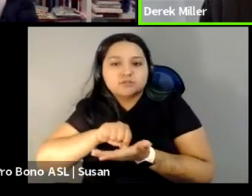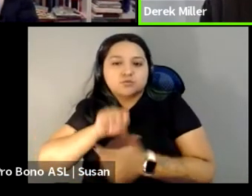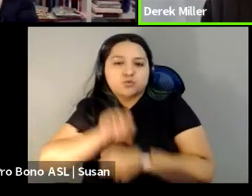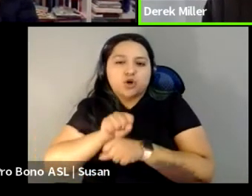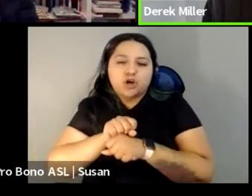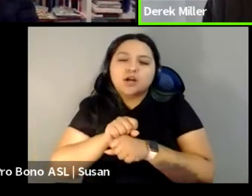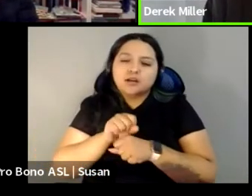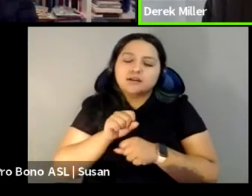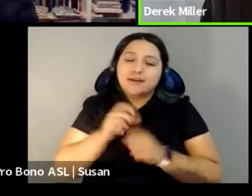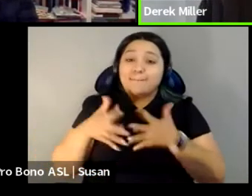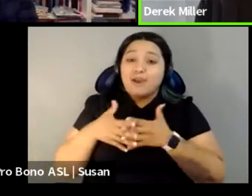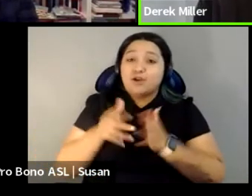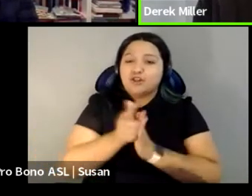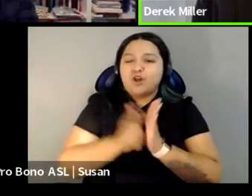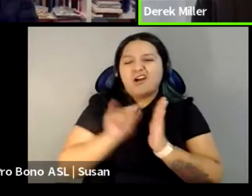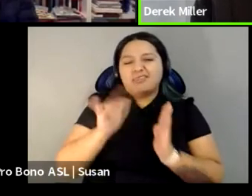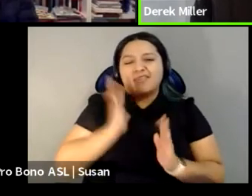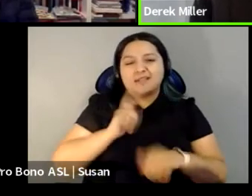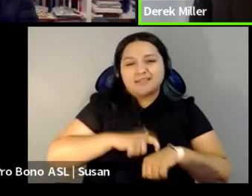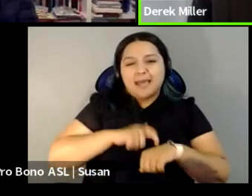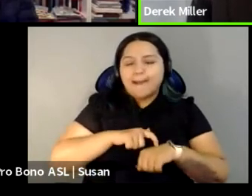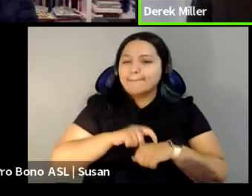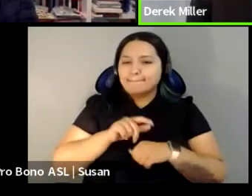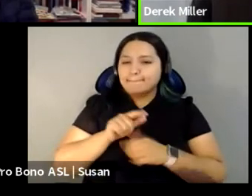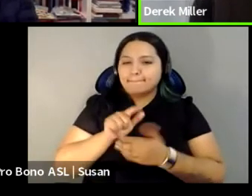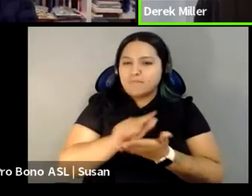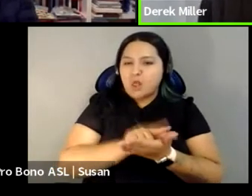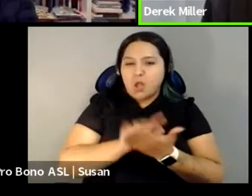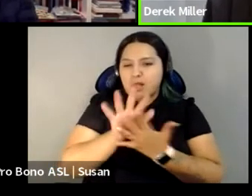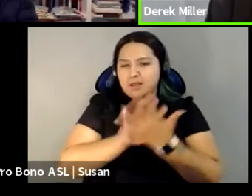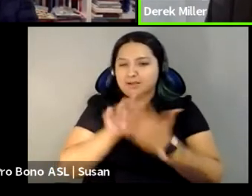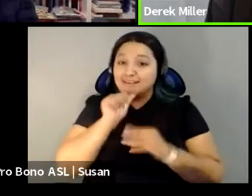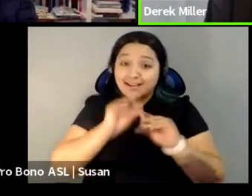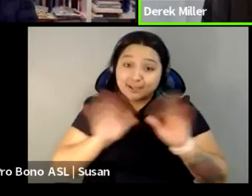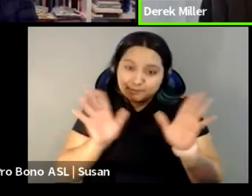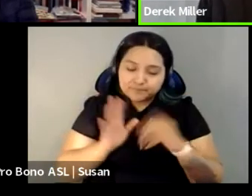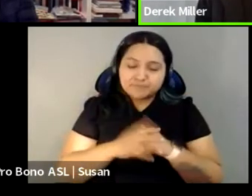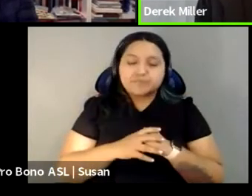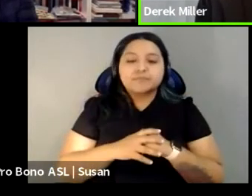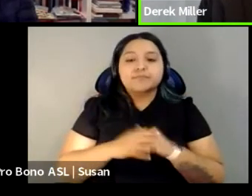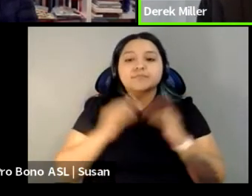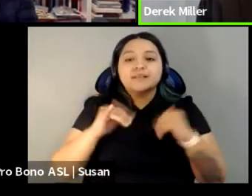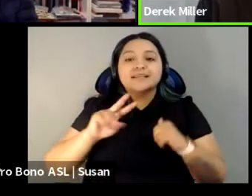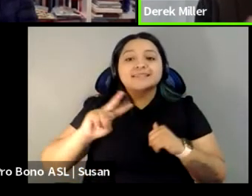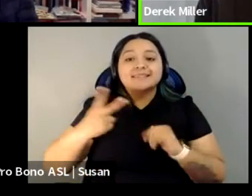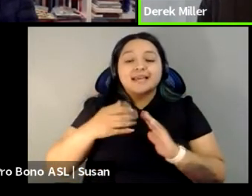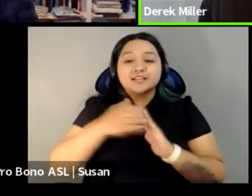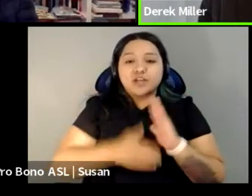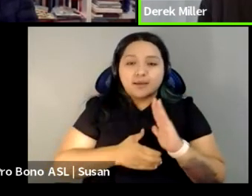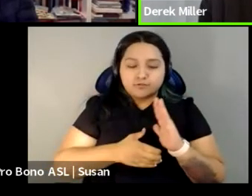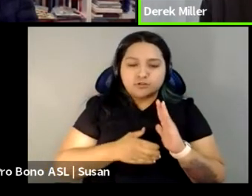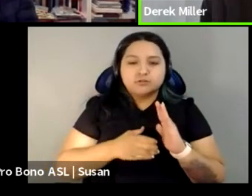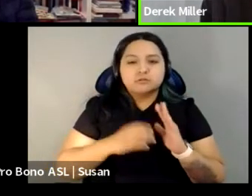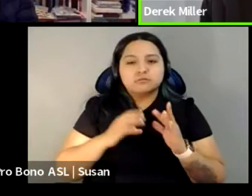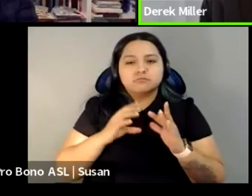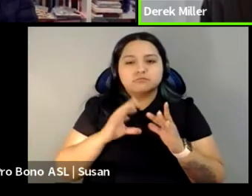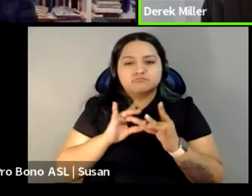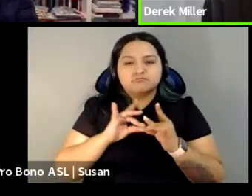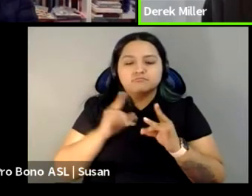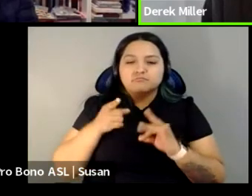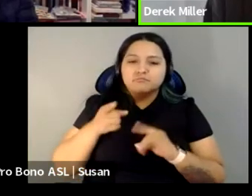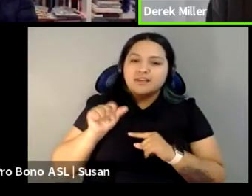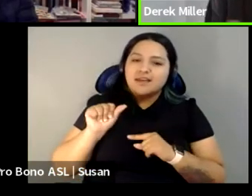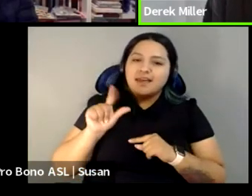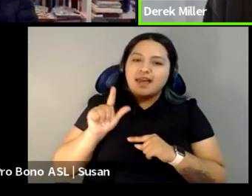in American law in the period. The second chapter then looks at the play pirate Alexander Byers. He was a Chicago-based